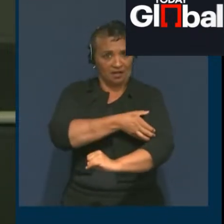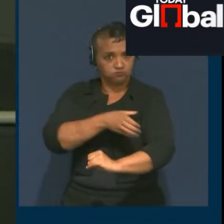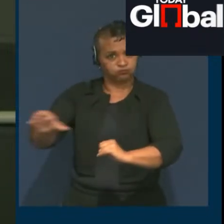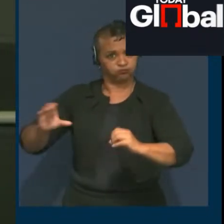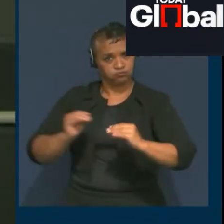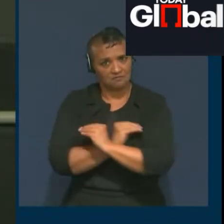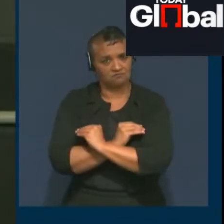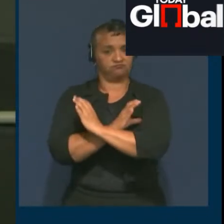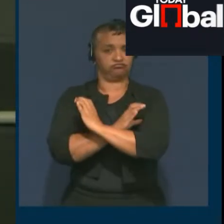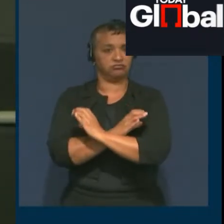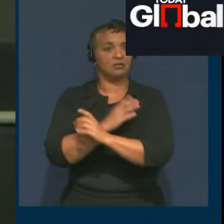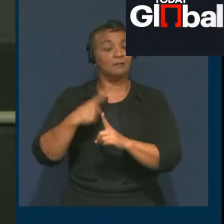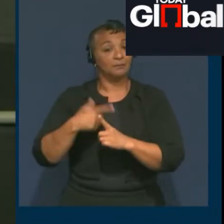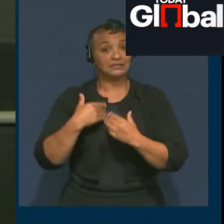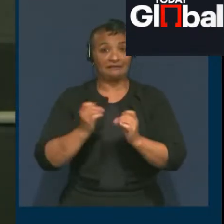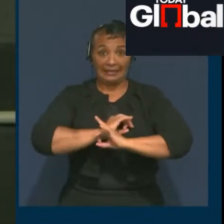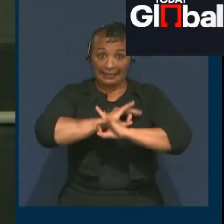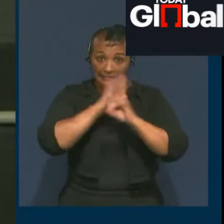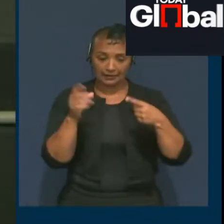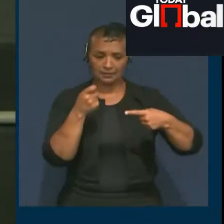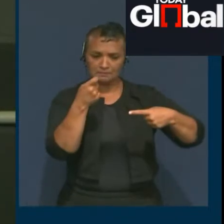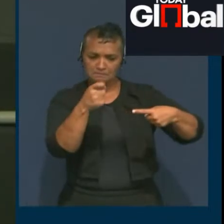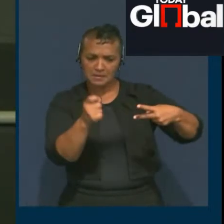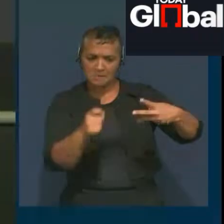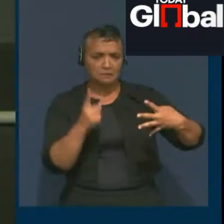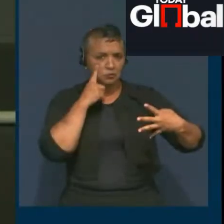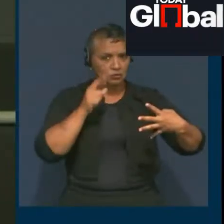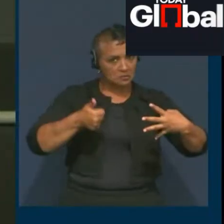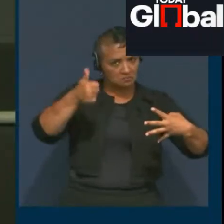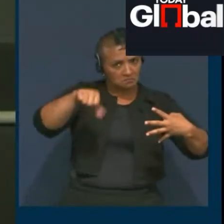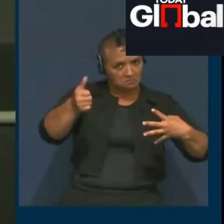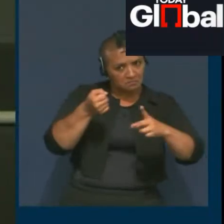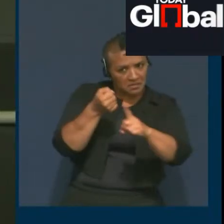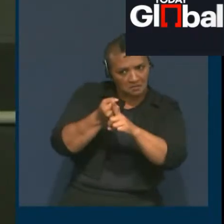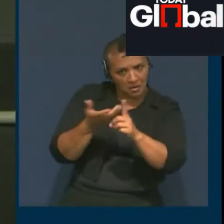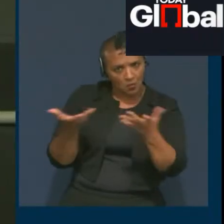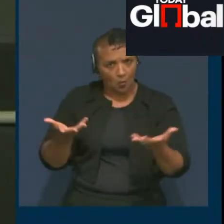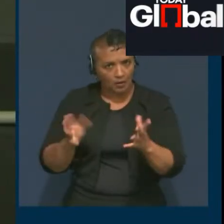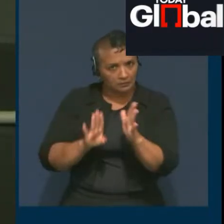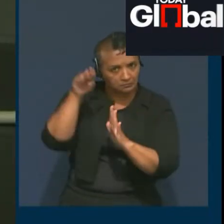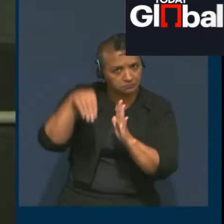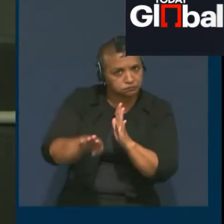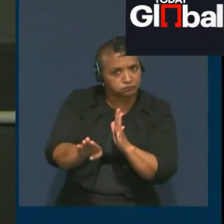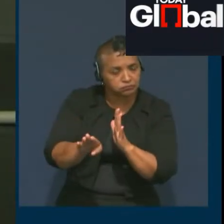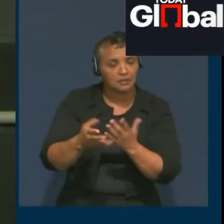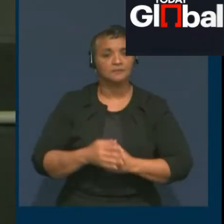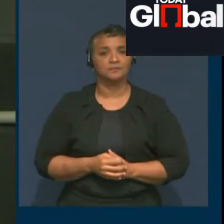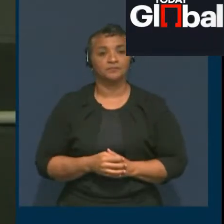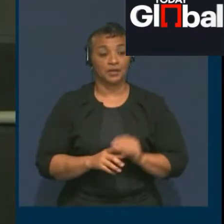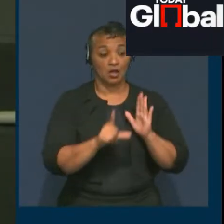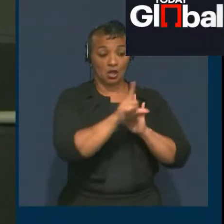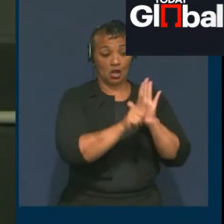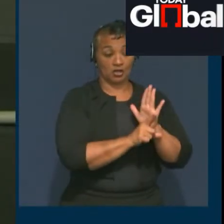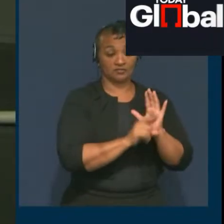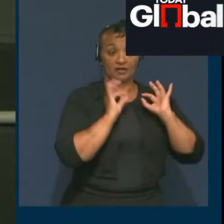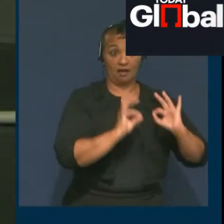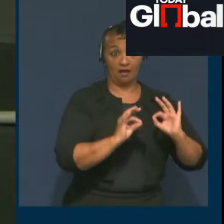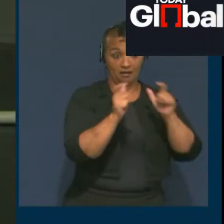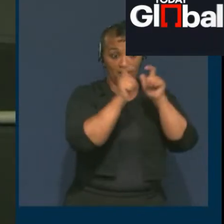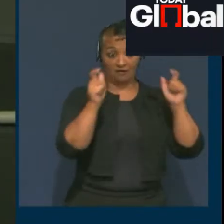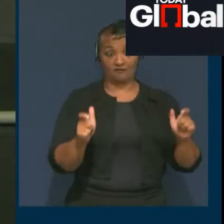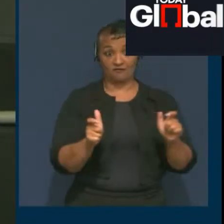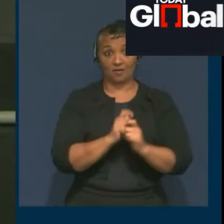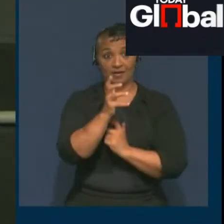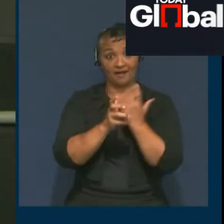clear indicators for measuring progress and impact. If legislation sets the framework, investment in the